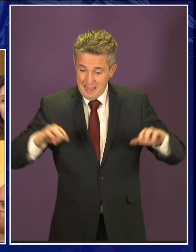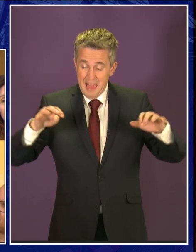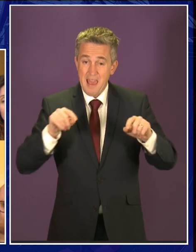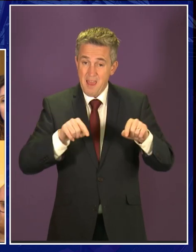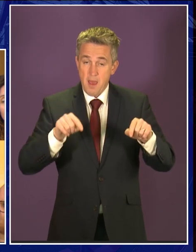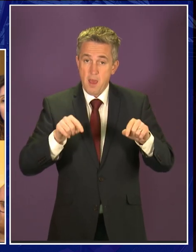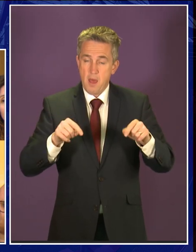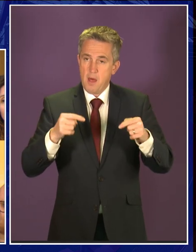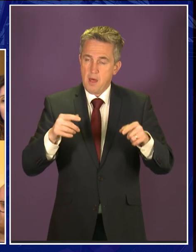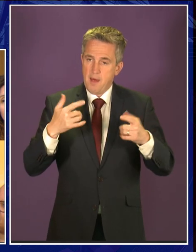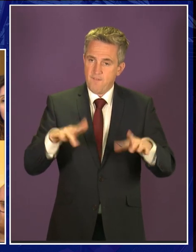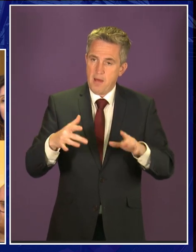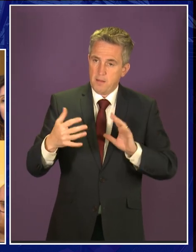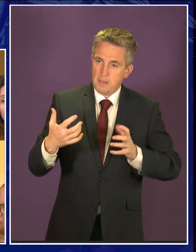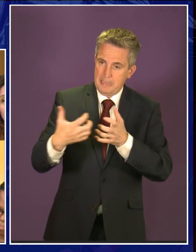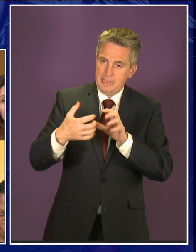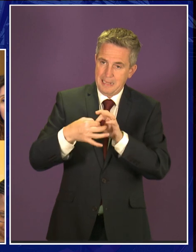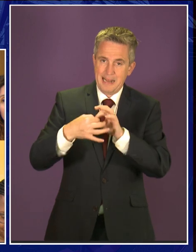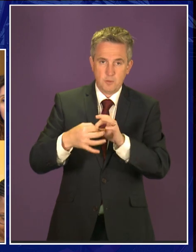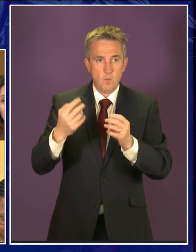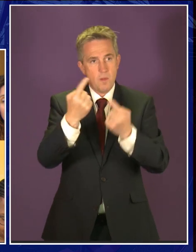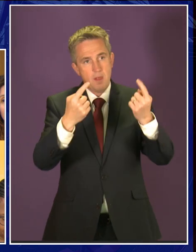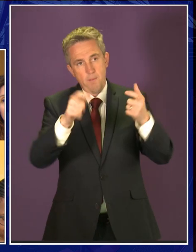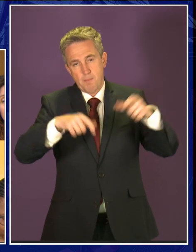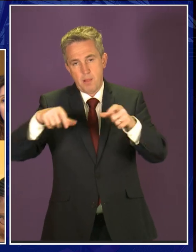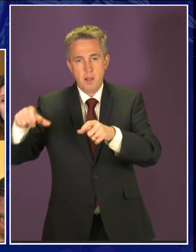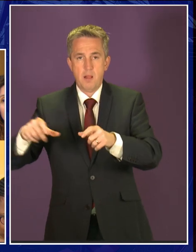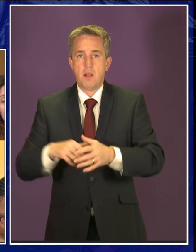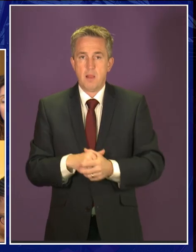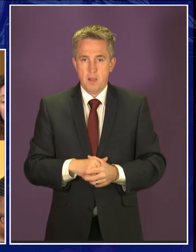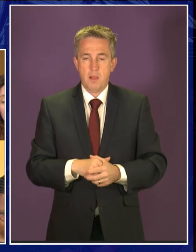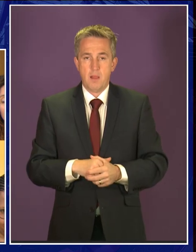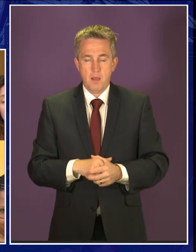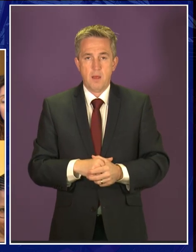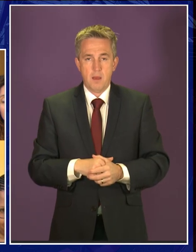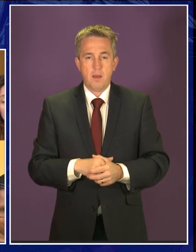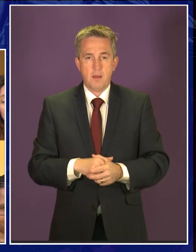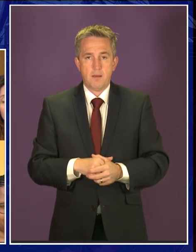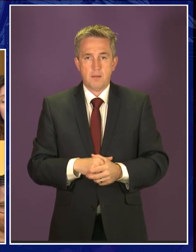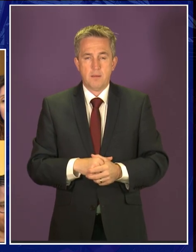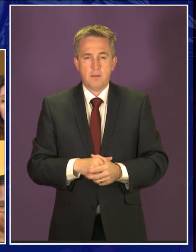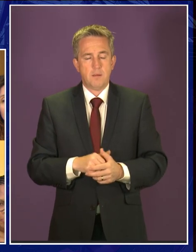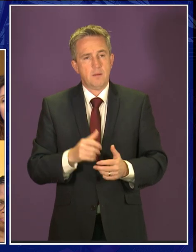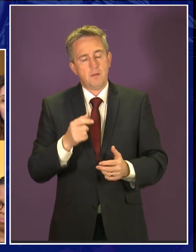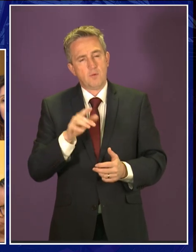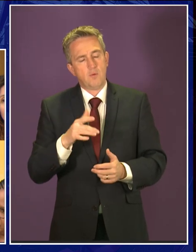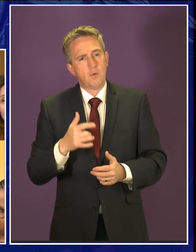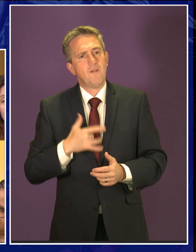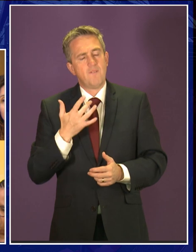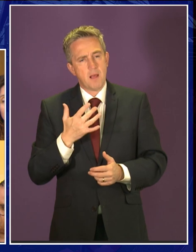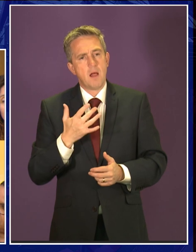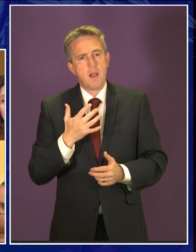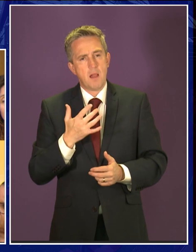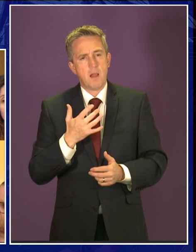and connection to the orchestra, because any Singaporean who was able to see that performance can have a sense of connection